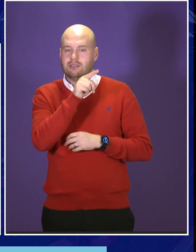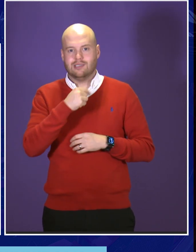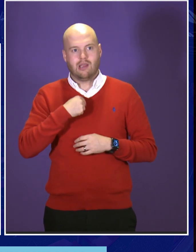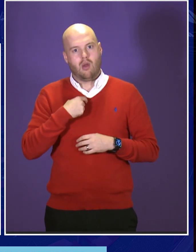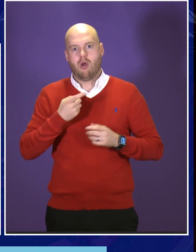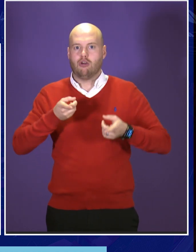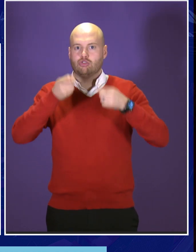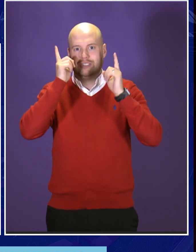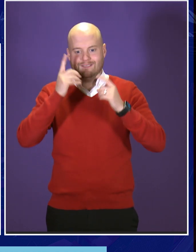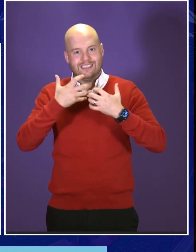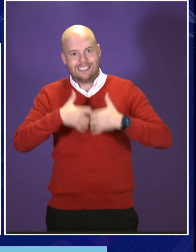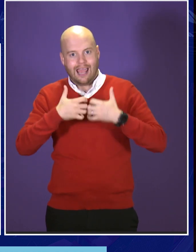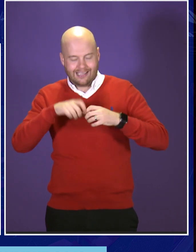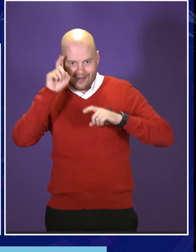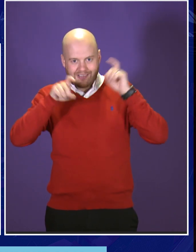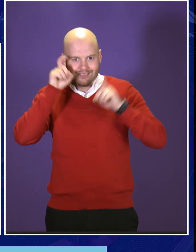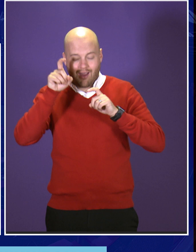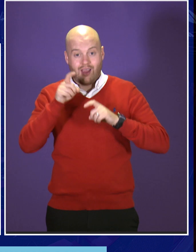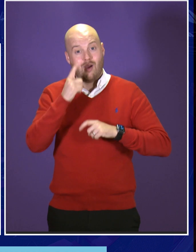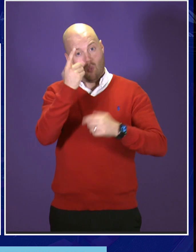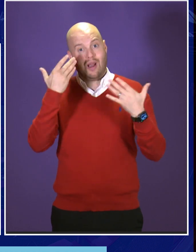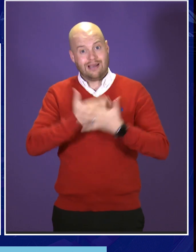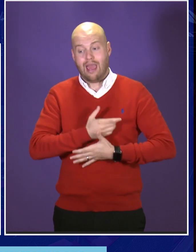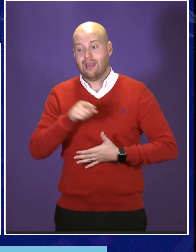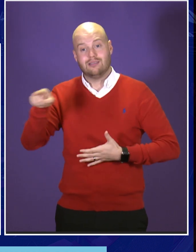tech innovator. But he was eating pizza one night, and